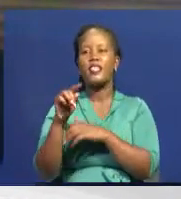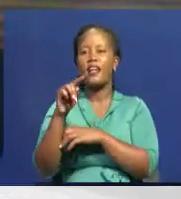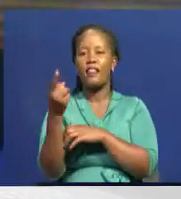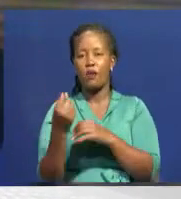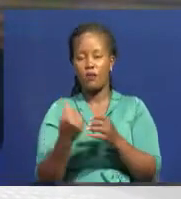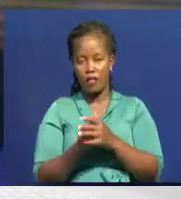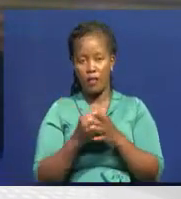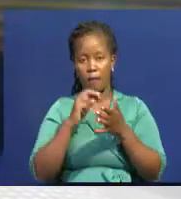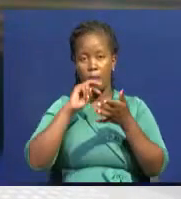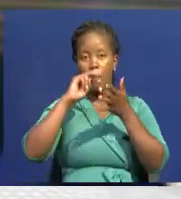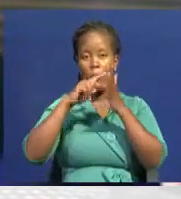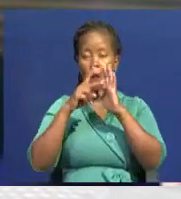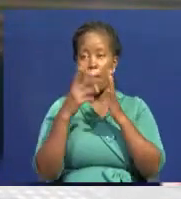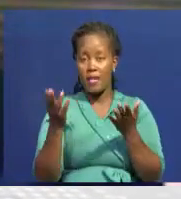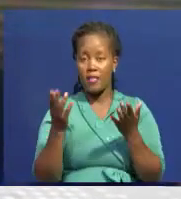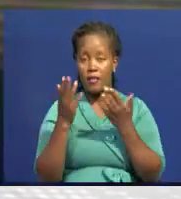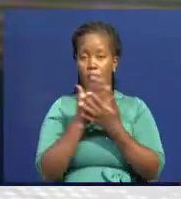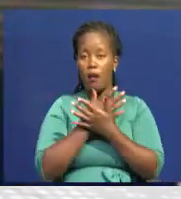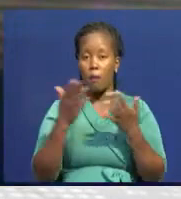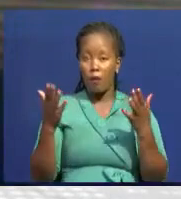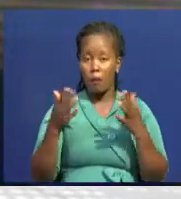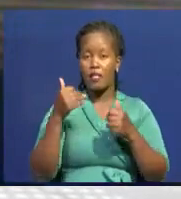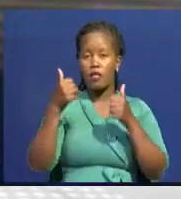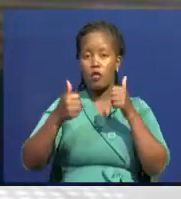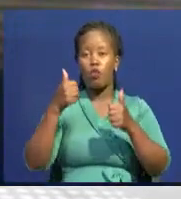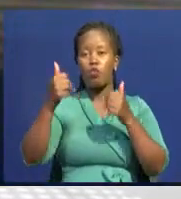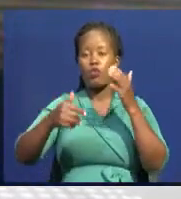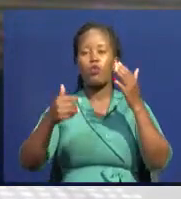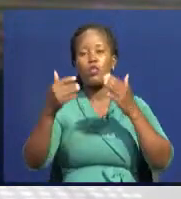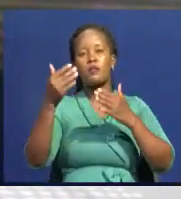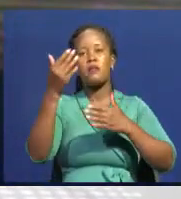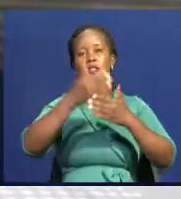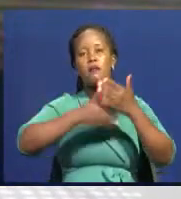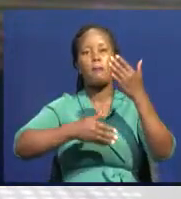Which means a property that was being built at,